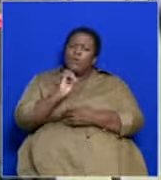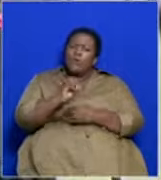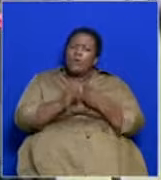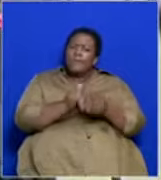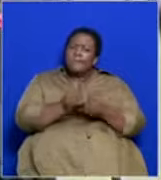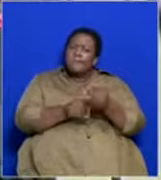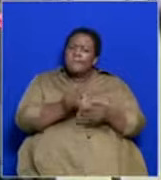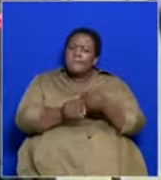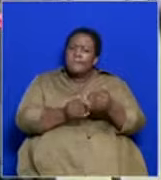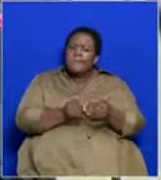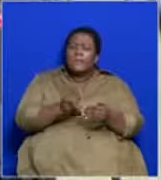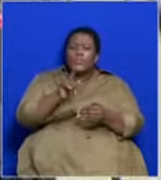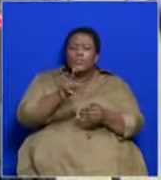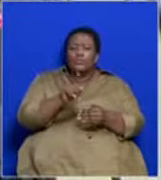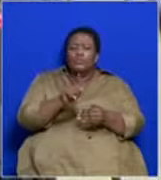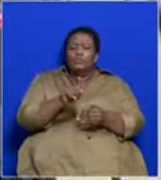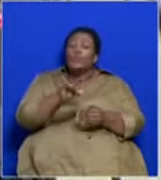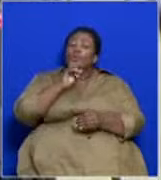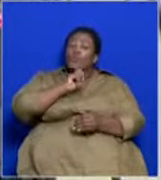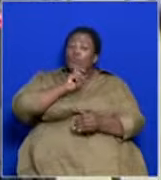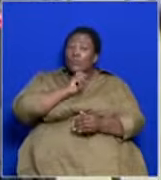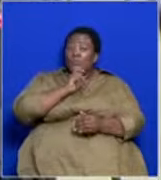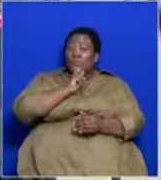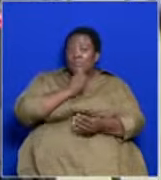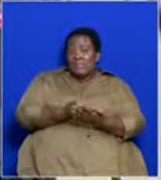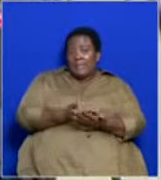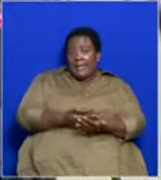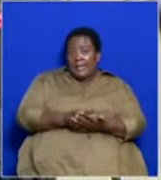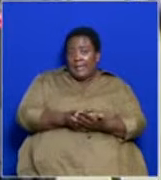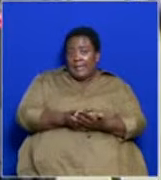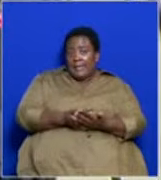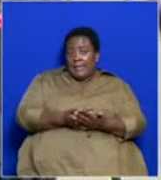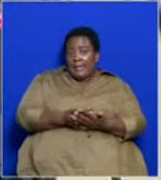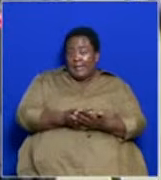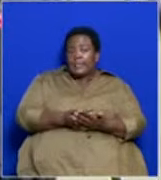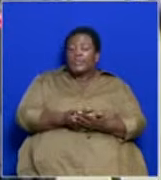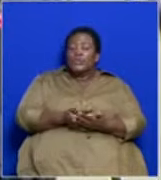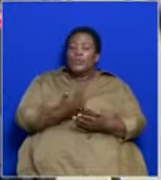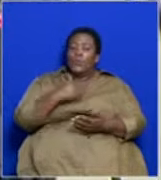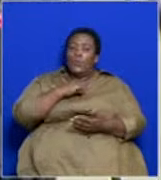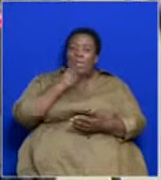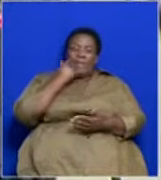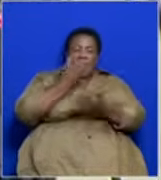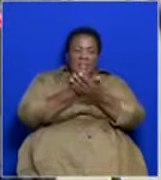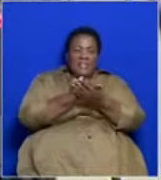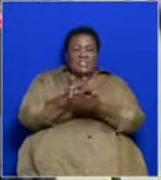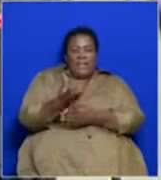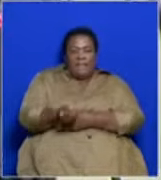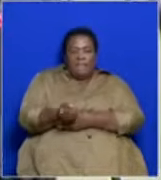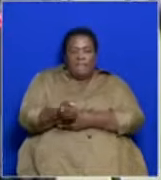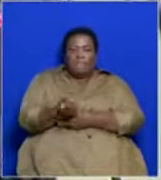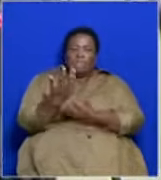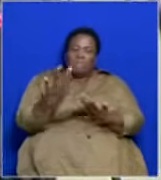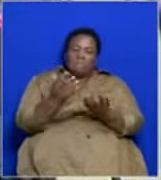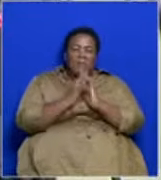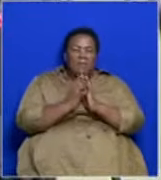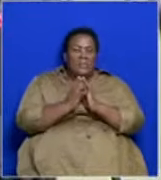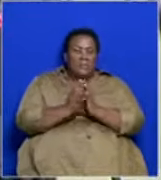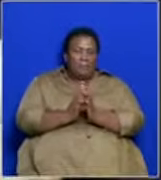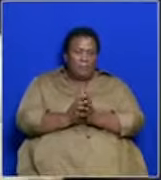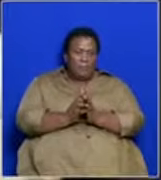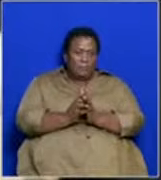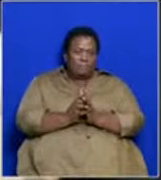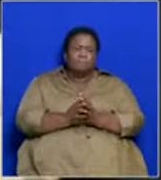give you context of it, that we've had evidence, for example, about KZN,